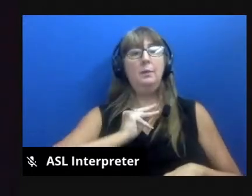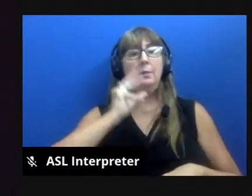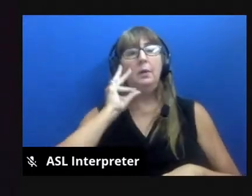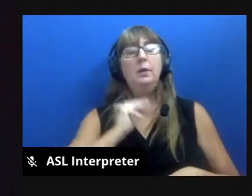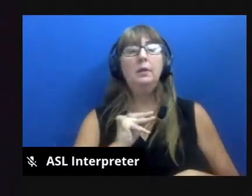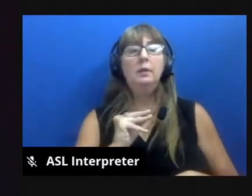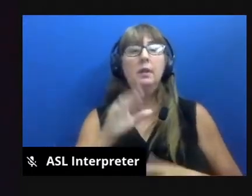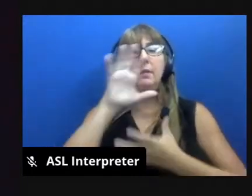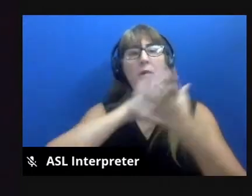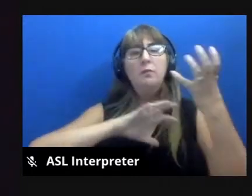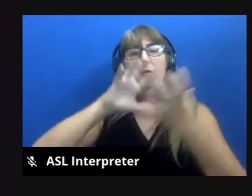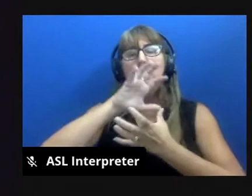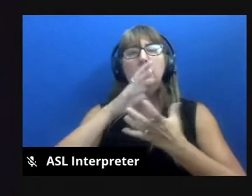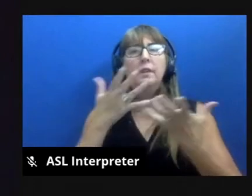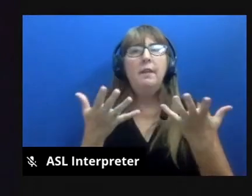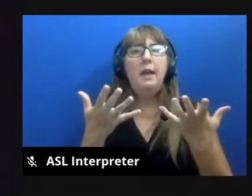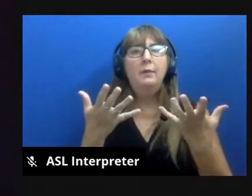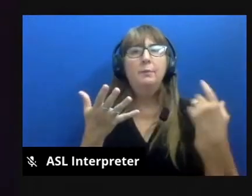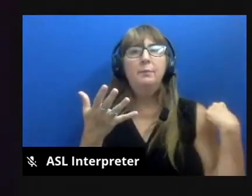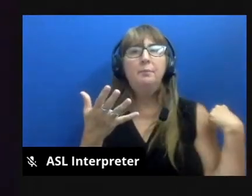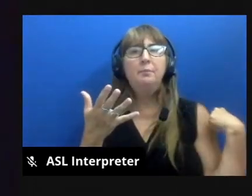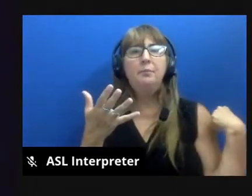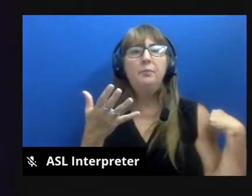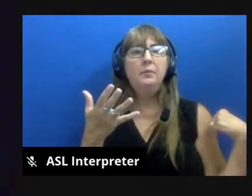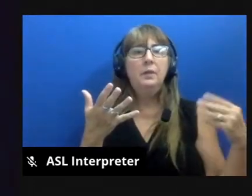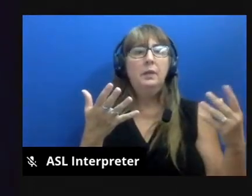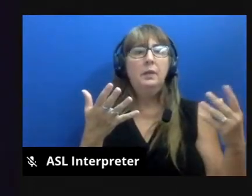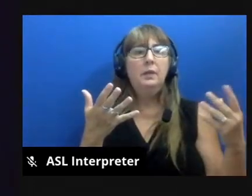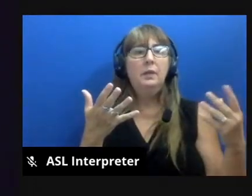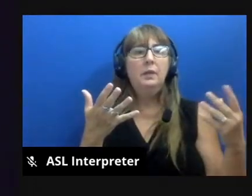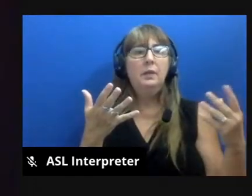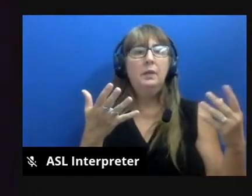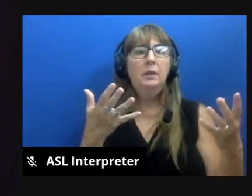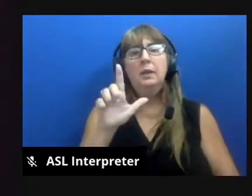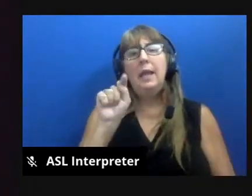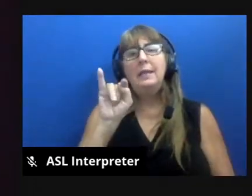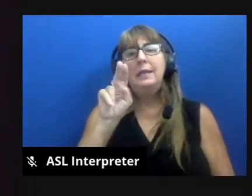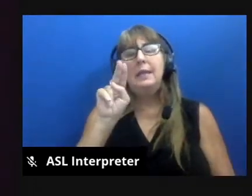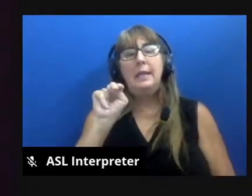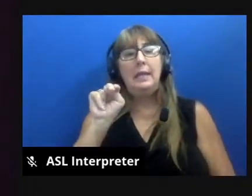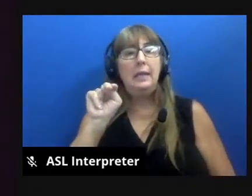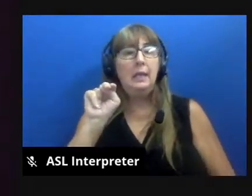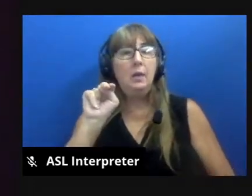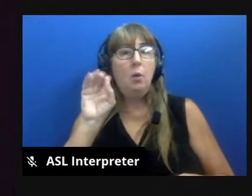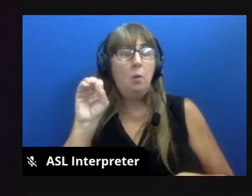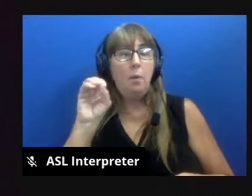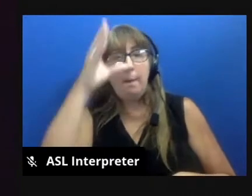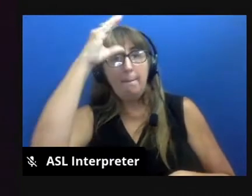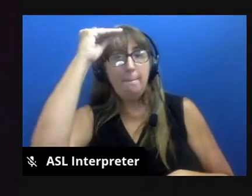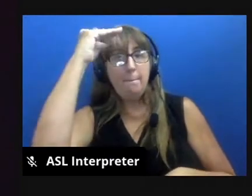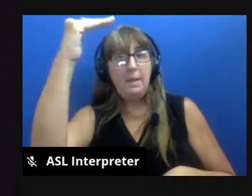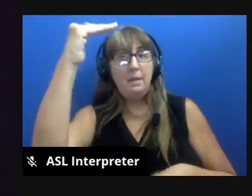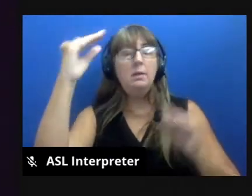that somehow Latina men are more sexist than any other men who are socialized in a sexist